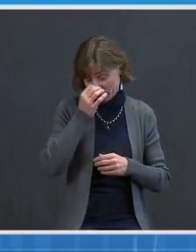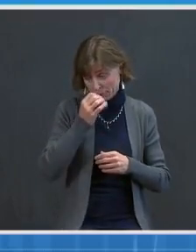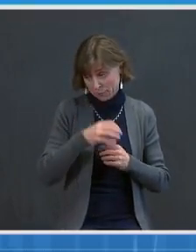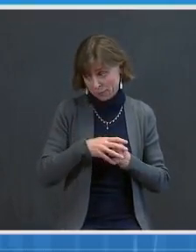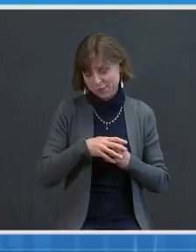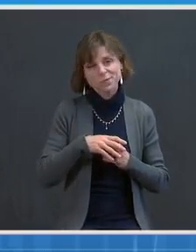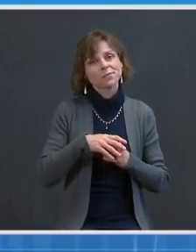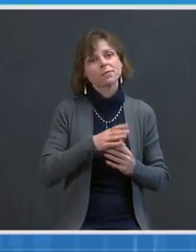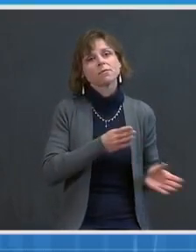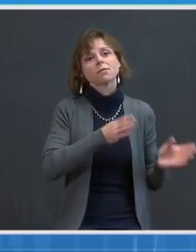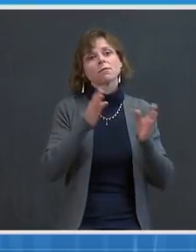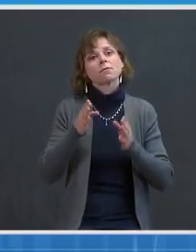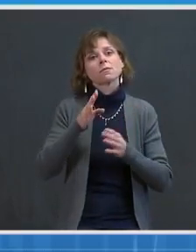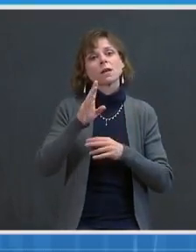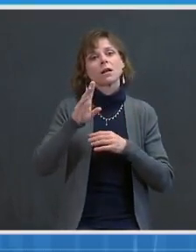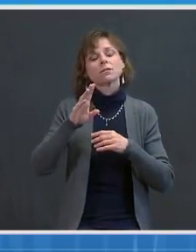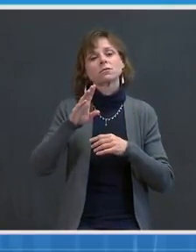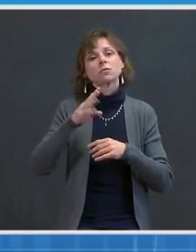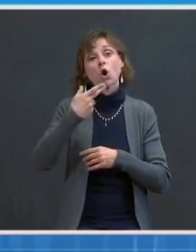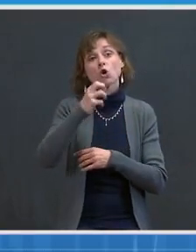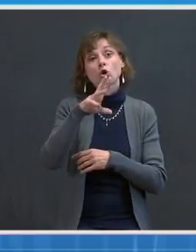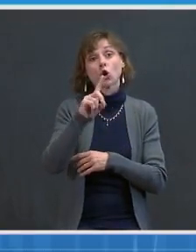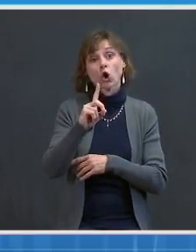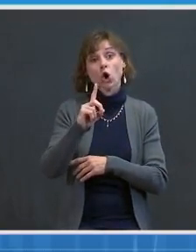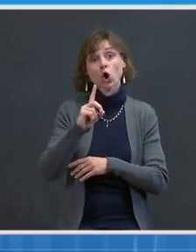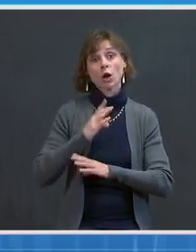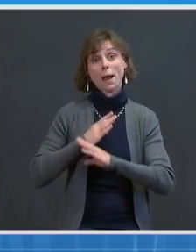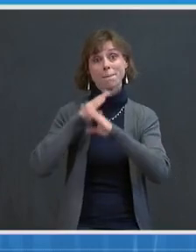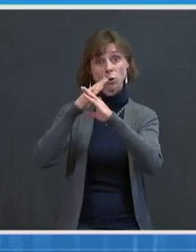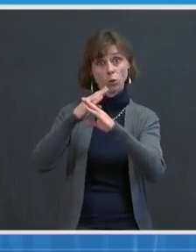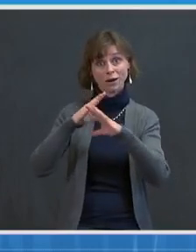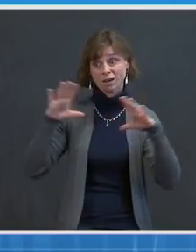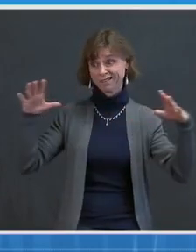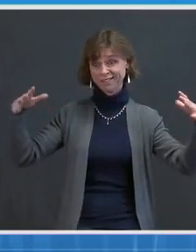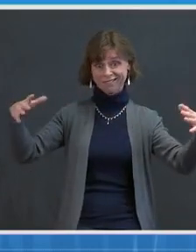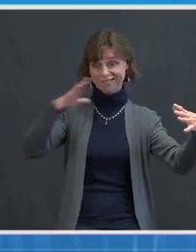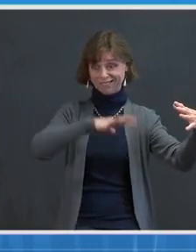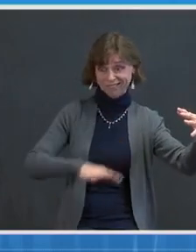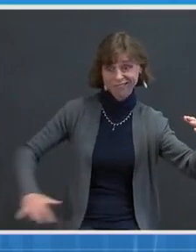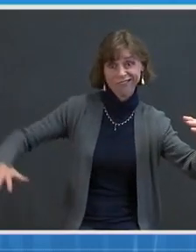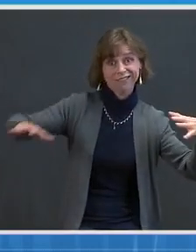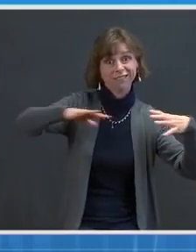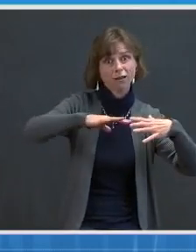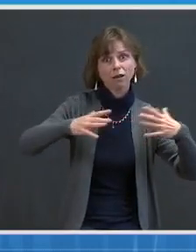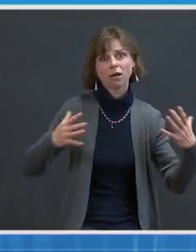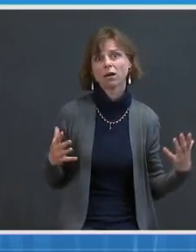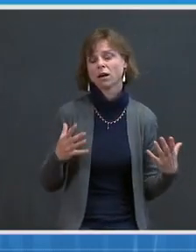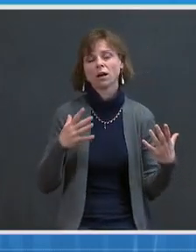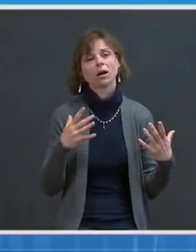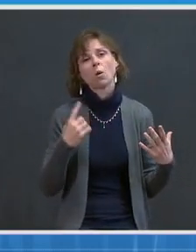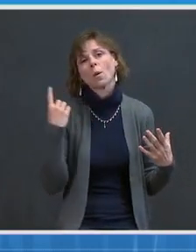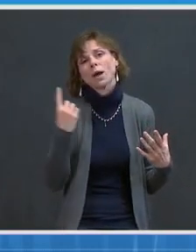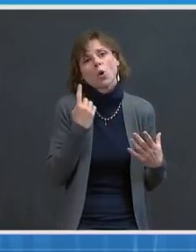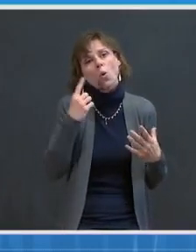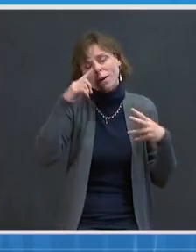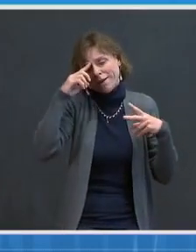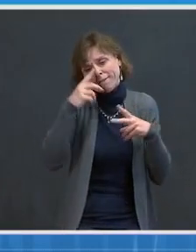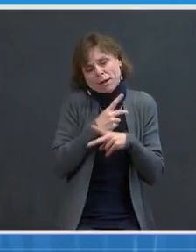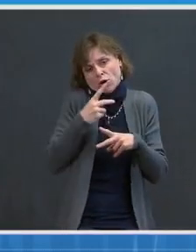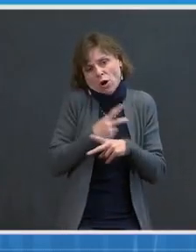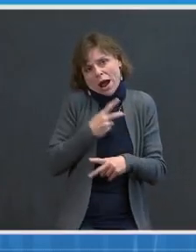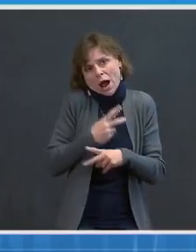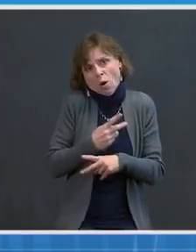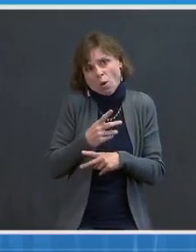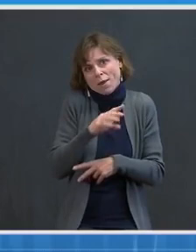herd immunity, as I mentioned, you can only make a calculation of what the percentage of the population that would have to